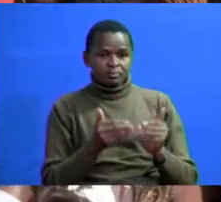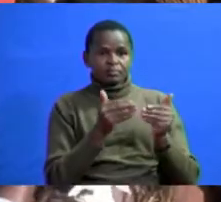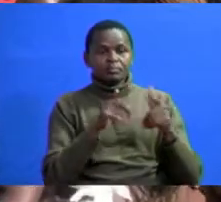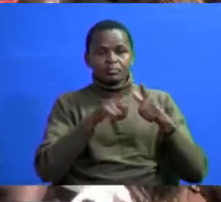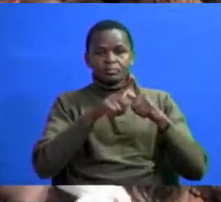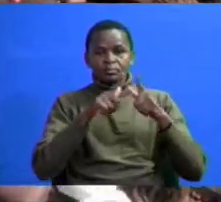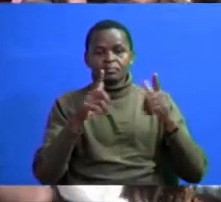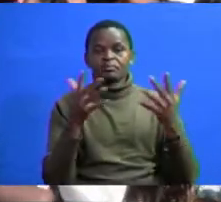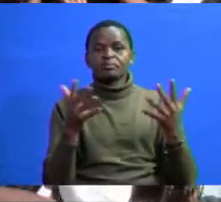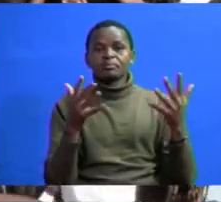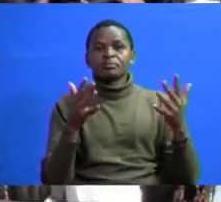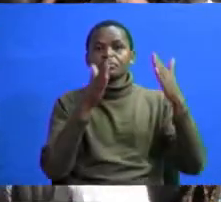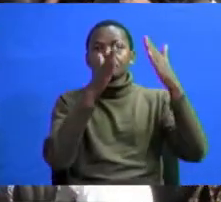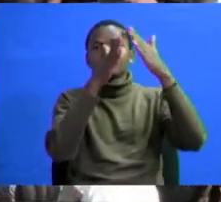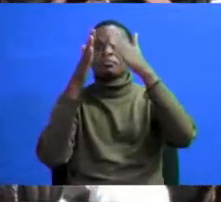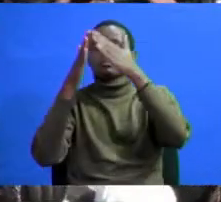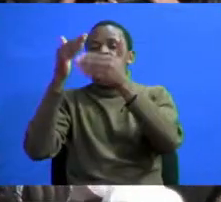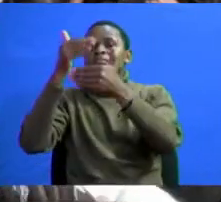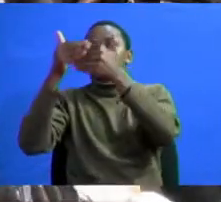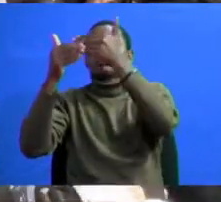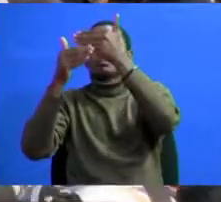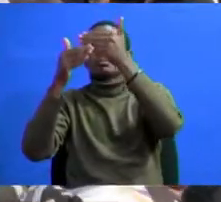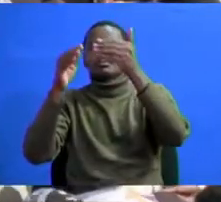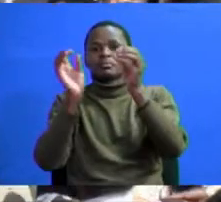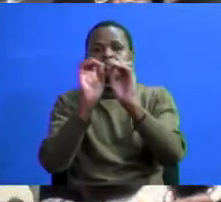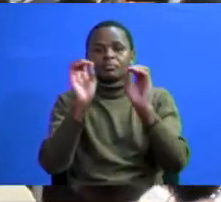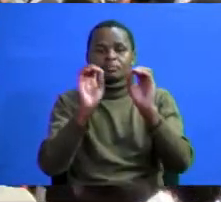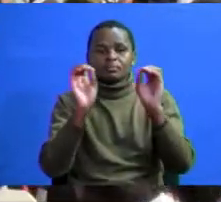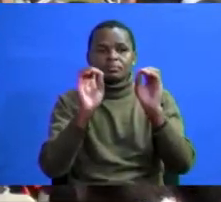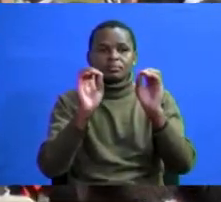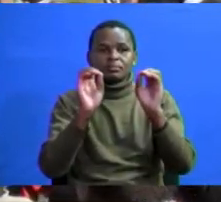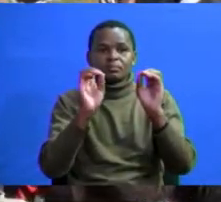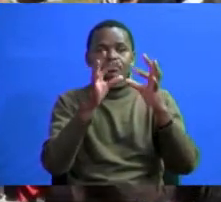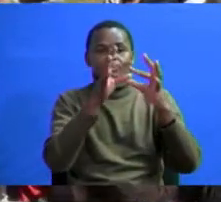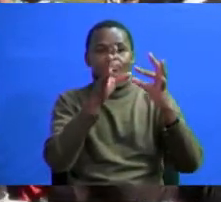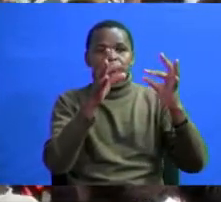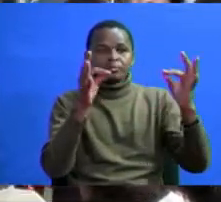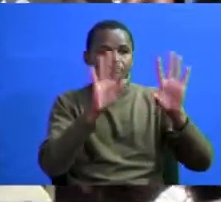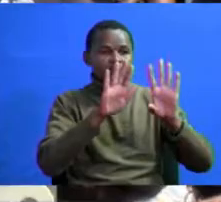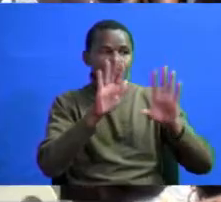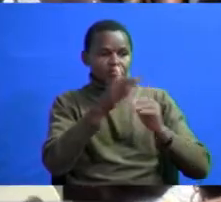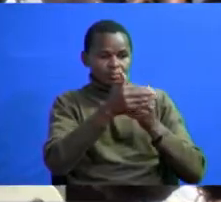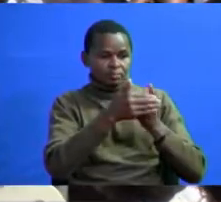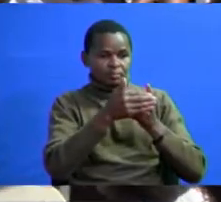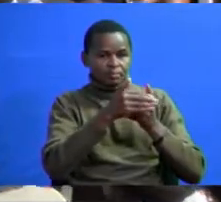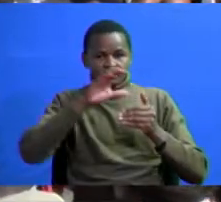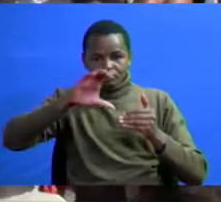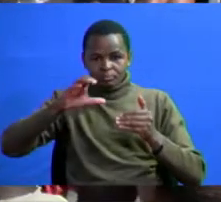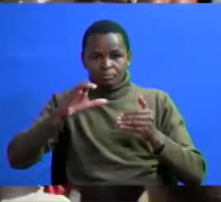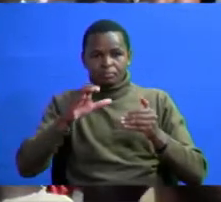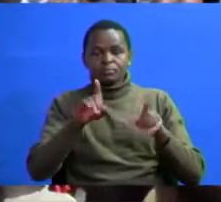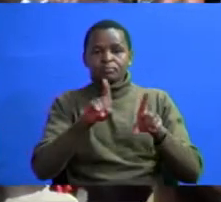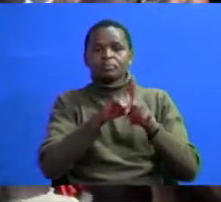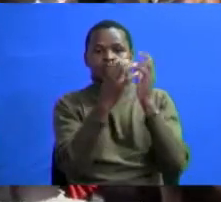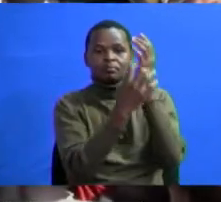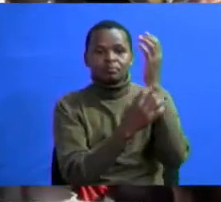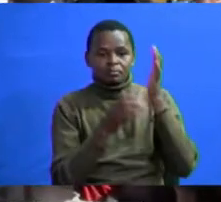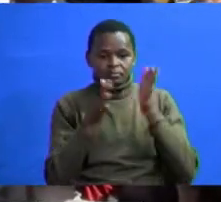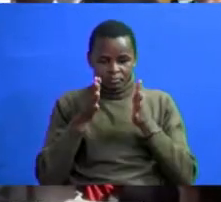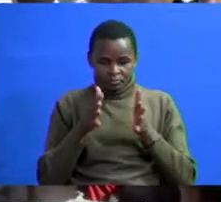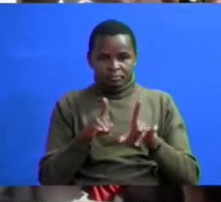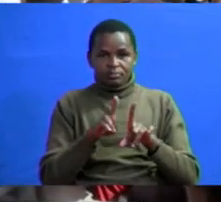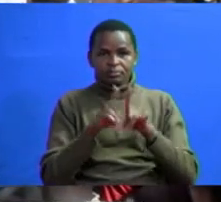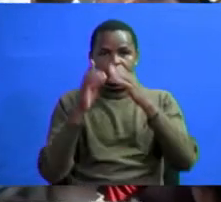mahali tutajenga hizo manyumba. Na tuende kujenga nyumba mbali, tunajenga karibu na mji ili hata mwananchi wa kawaida, na hiyo